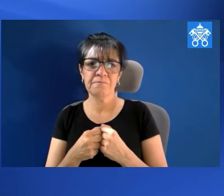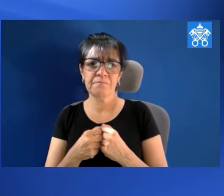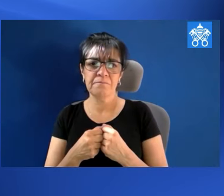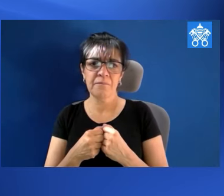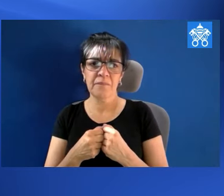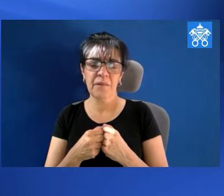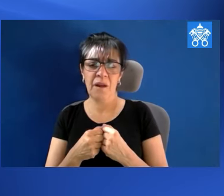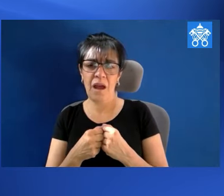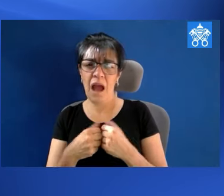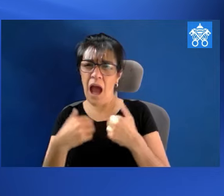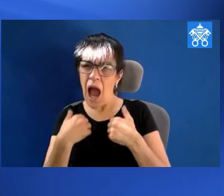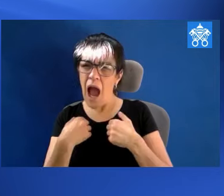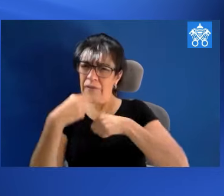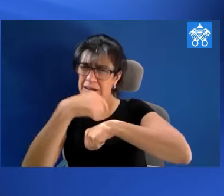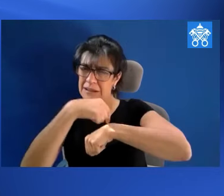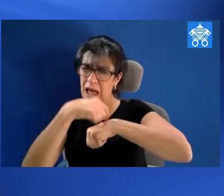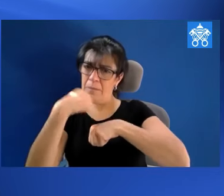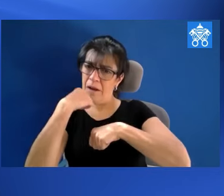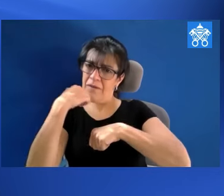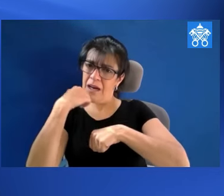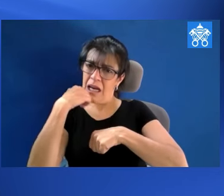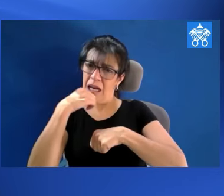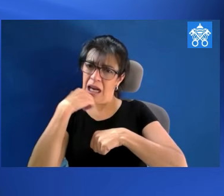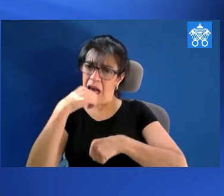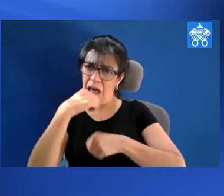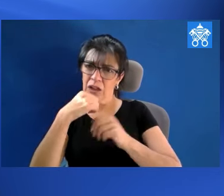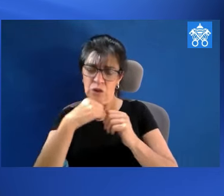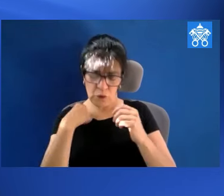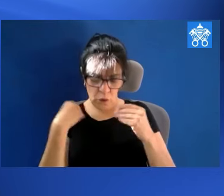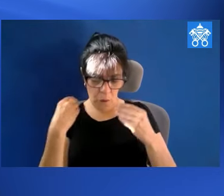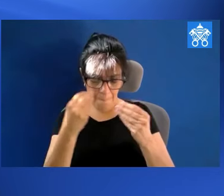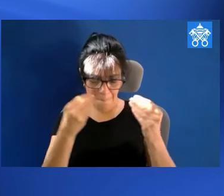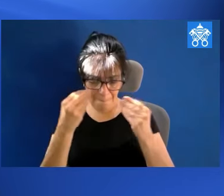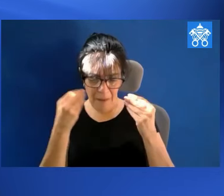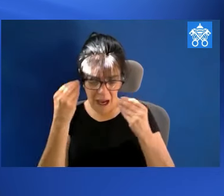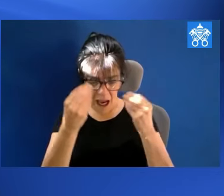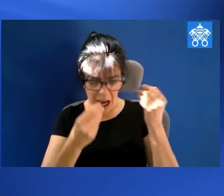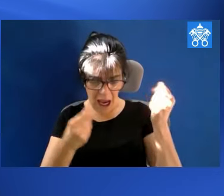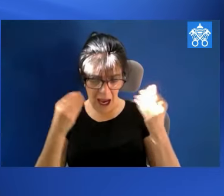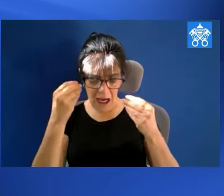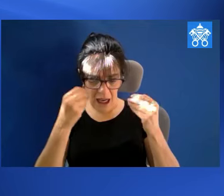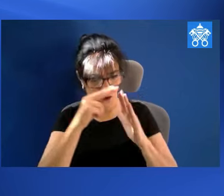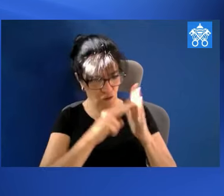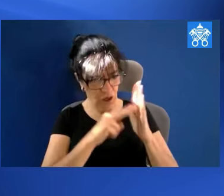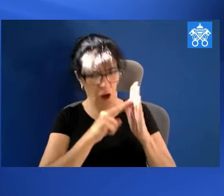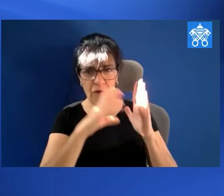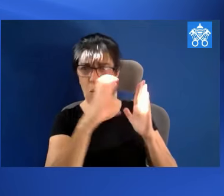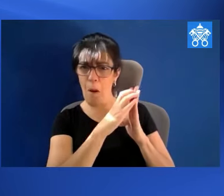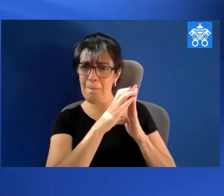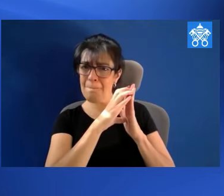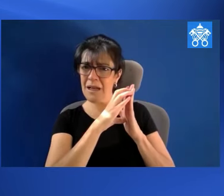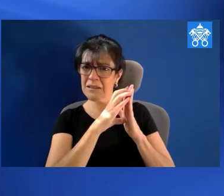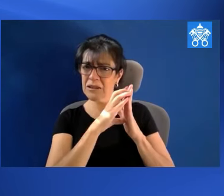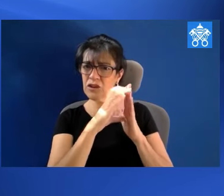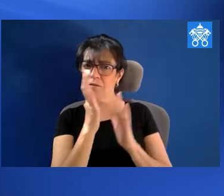It consists in dedicating a certain time each day to the personal and meditative reading of a